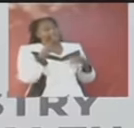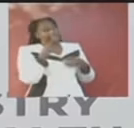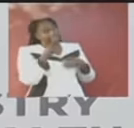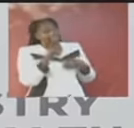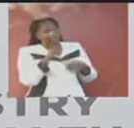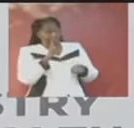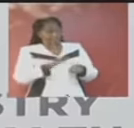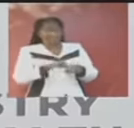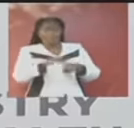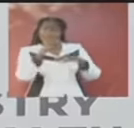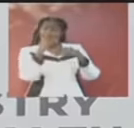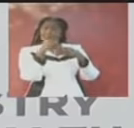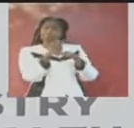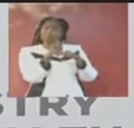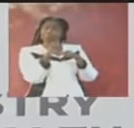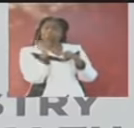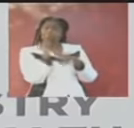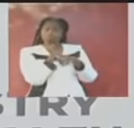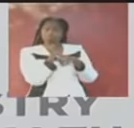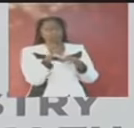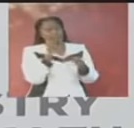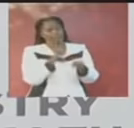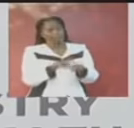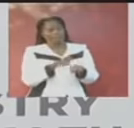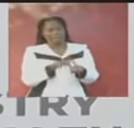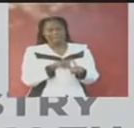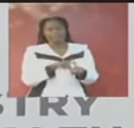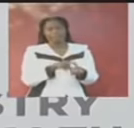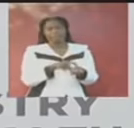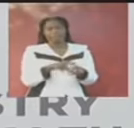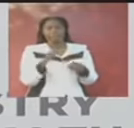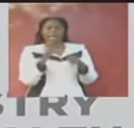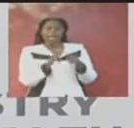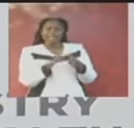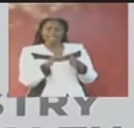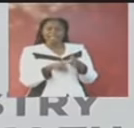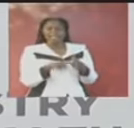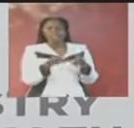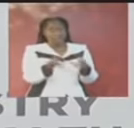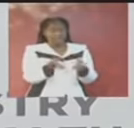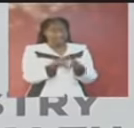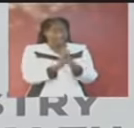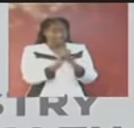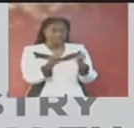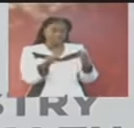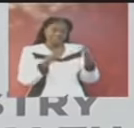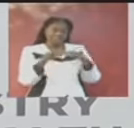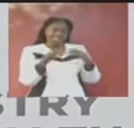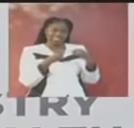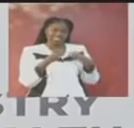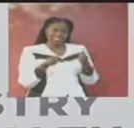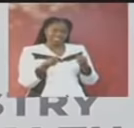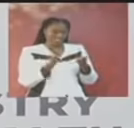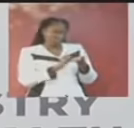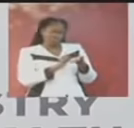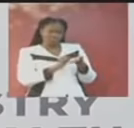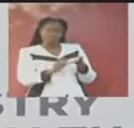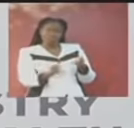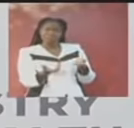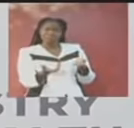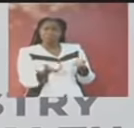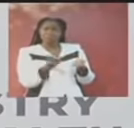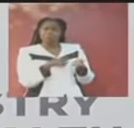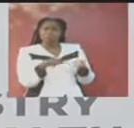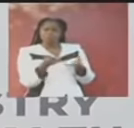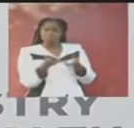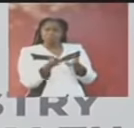and we requested proposals from them, which were then assessed by the Ministry of Health. The assessment from the Ministry of Health